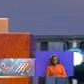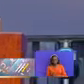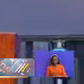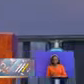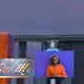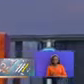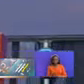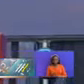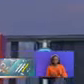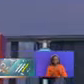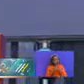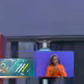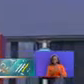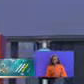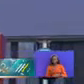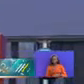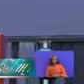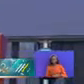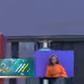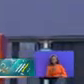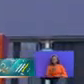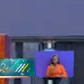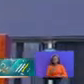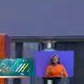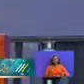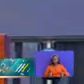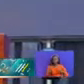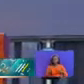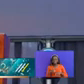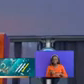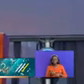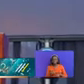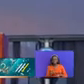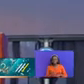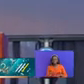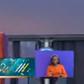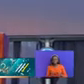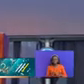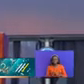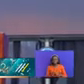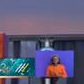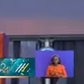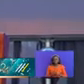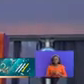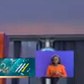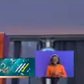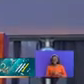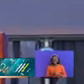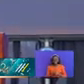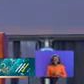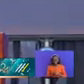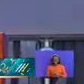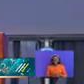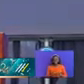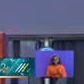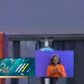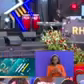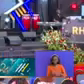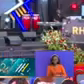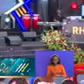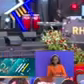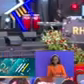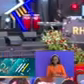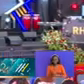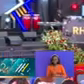the revelation of the time you are living in will begin to dictate the actions of